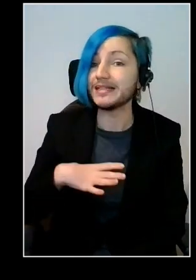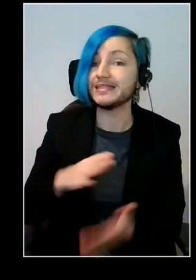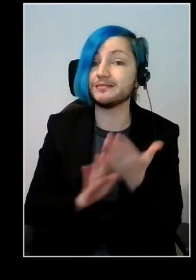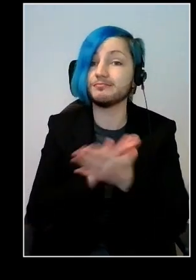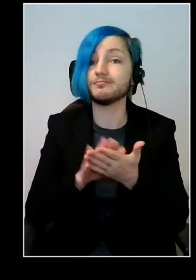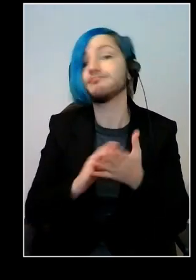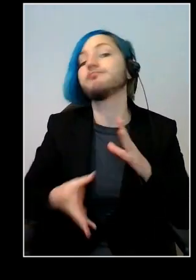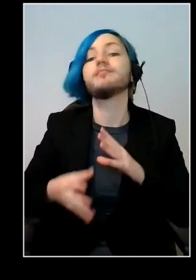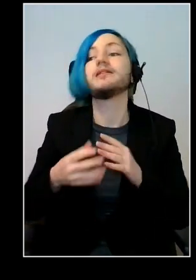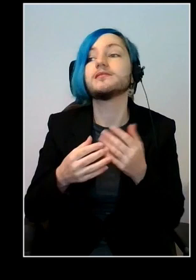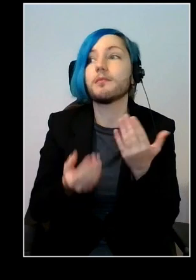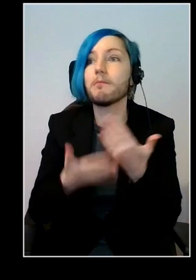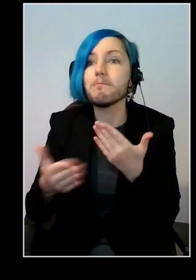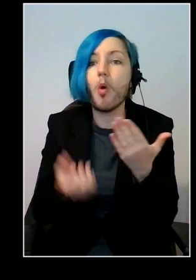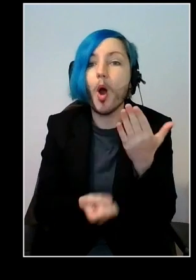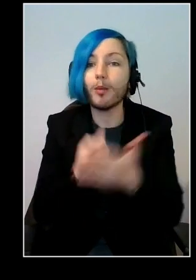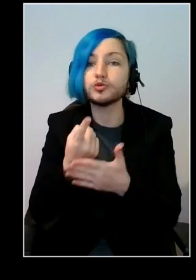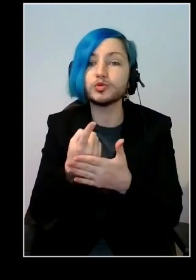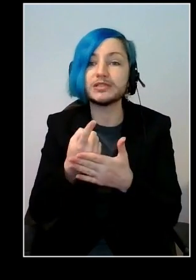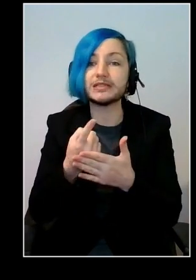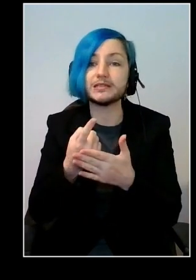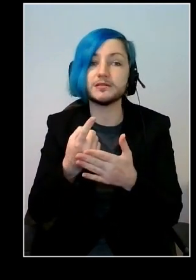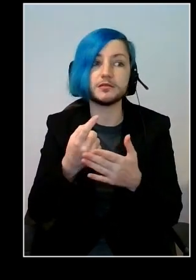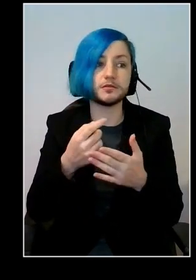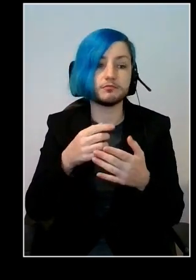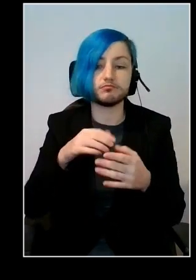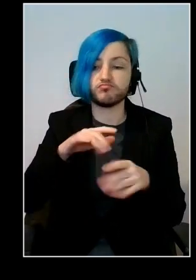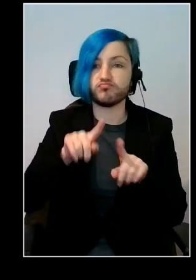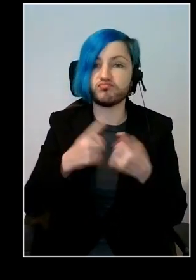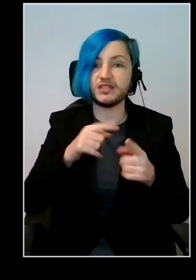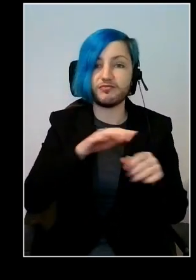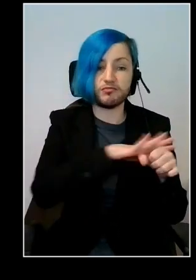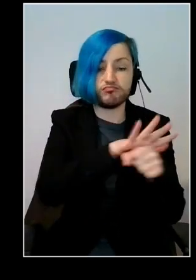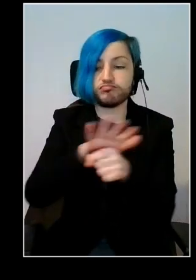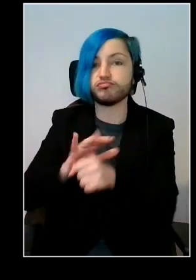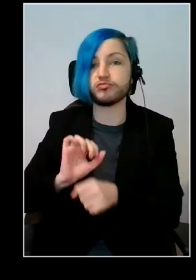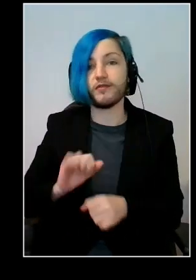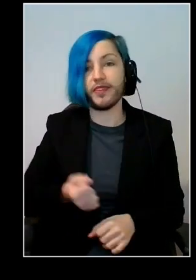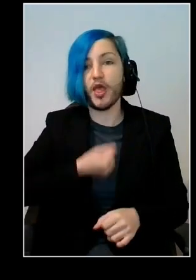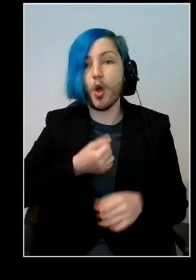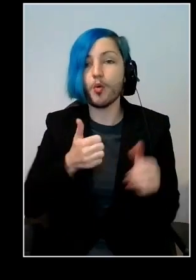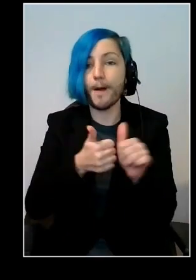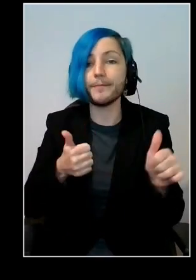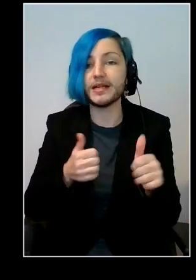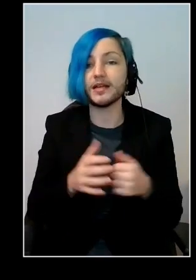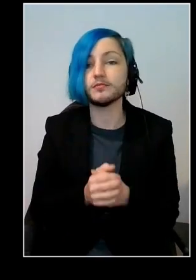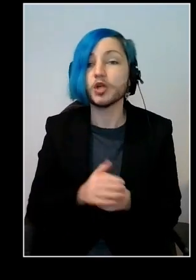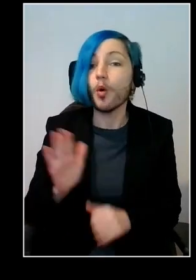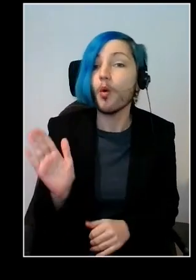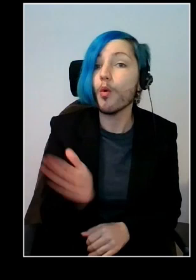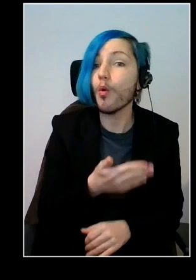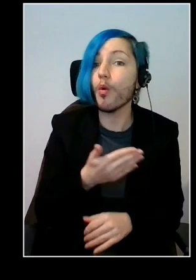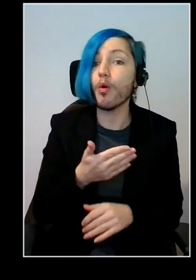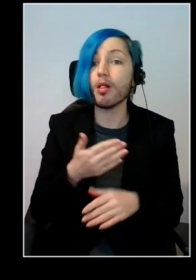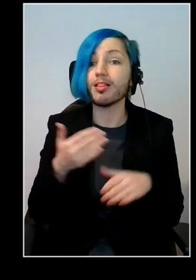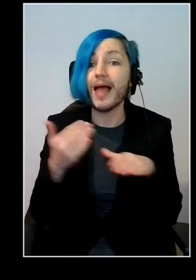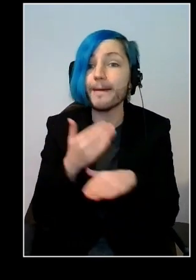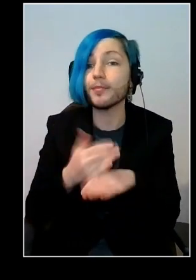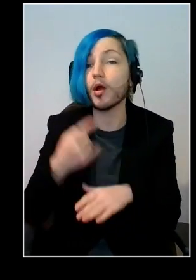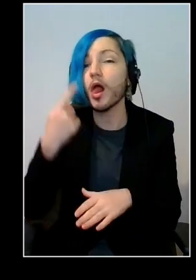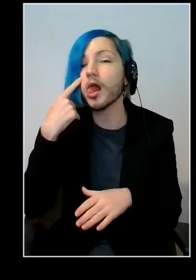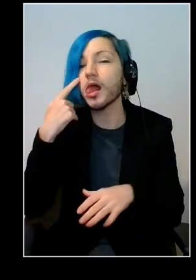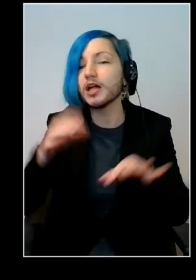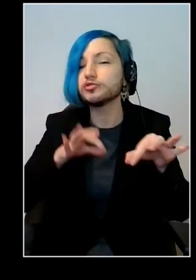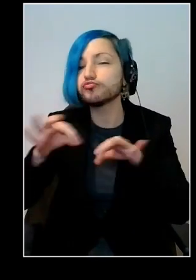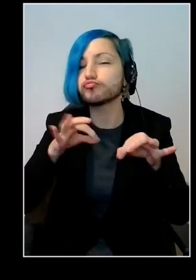across all areas of their operations. And every employer looking at its future strategy should